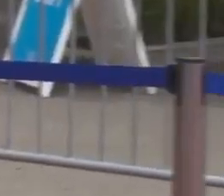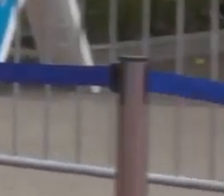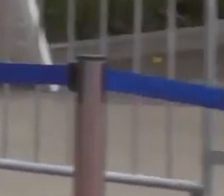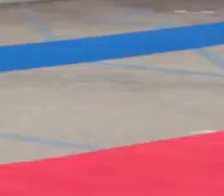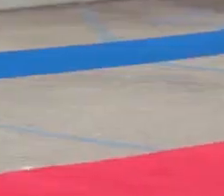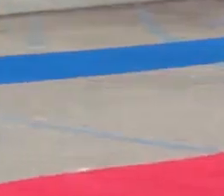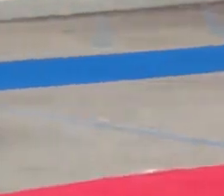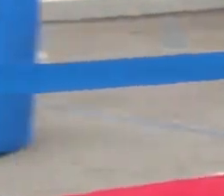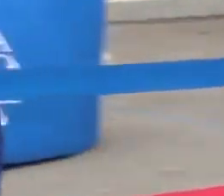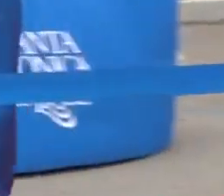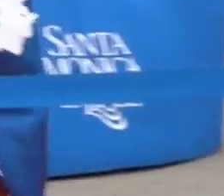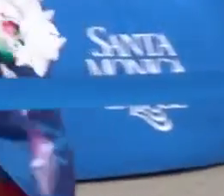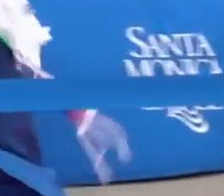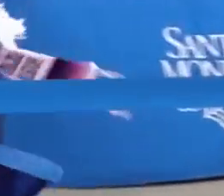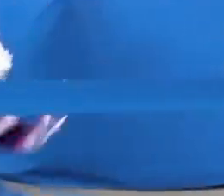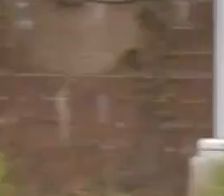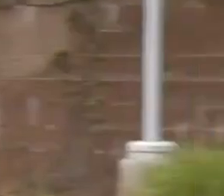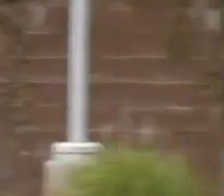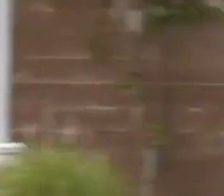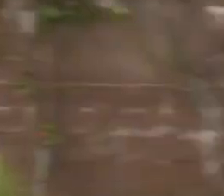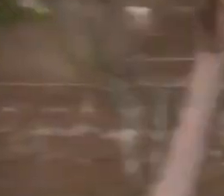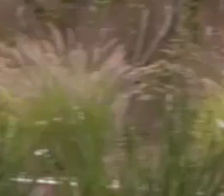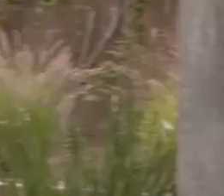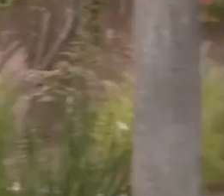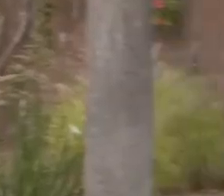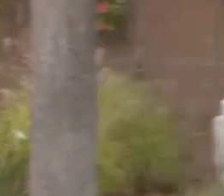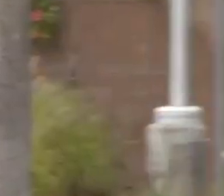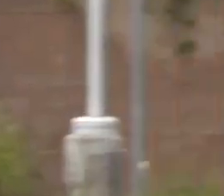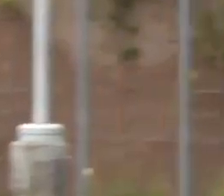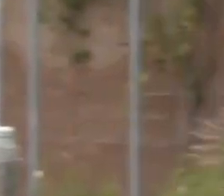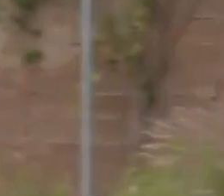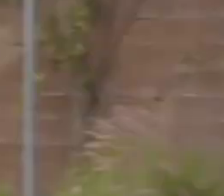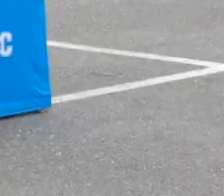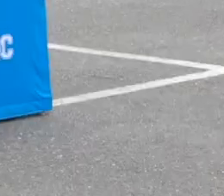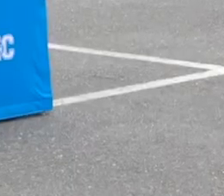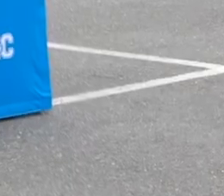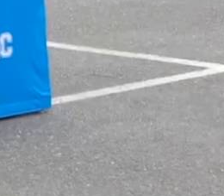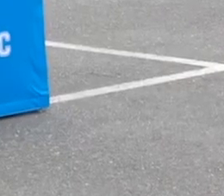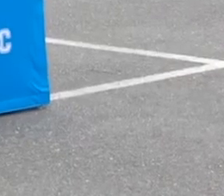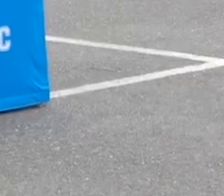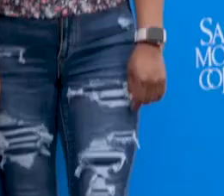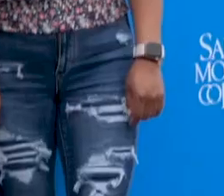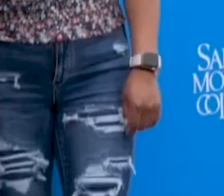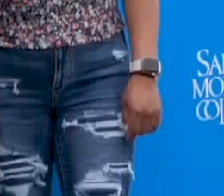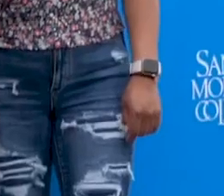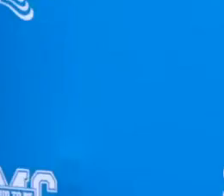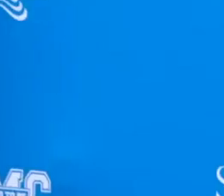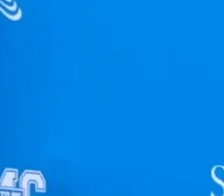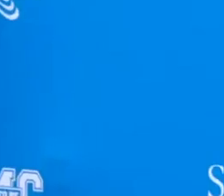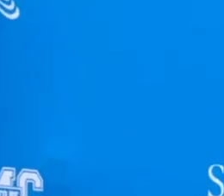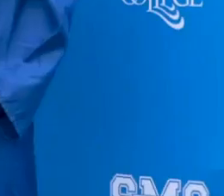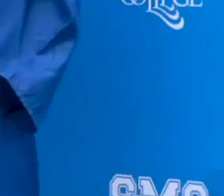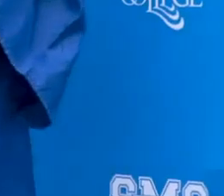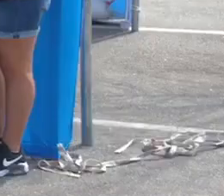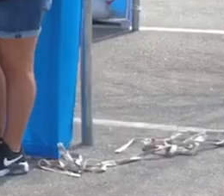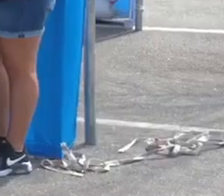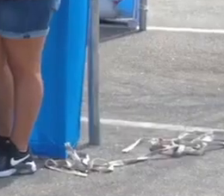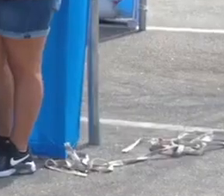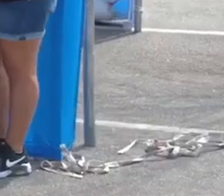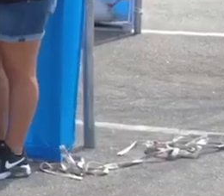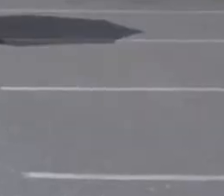fears rest in peace, cause that's a old me. Got this taste on my tongue, I crave the glory.